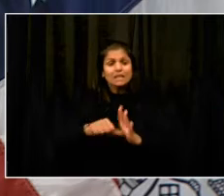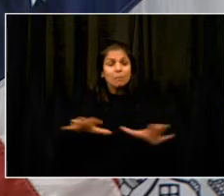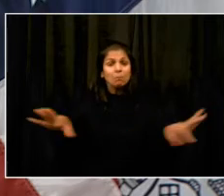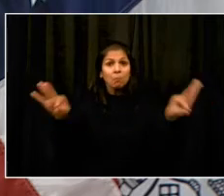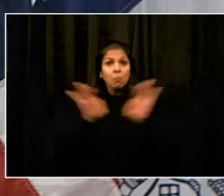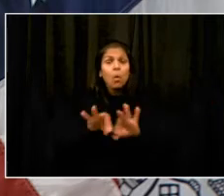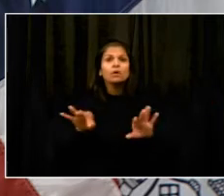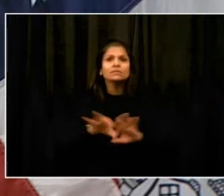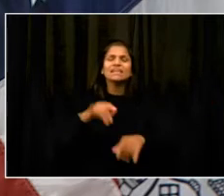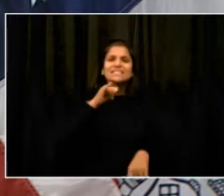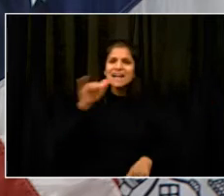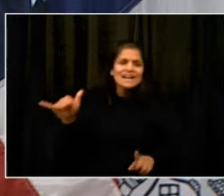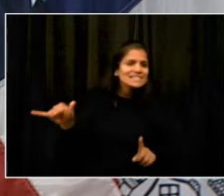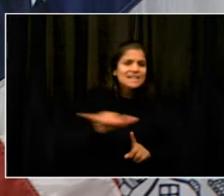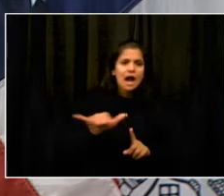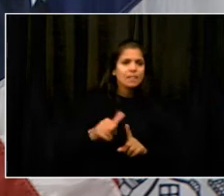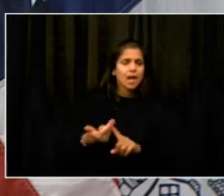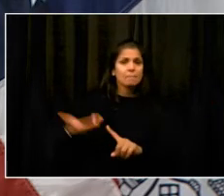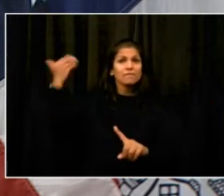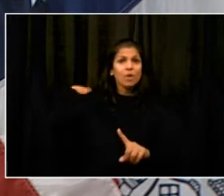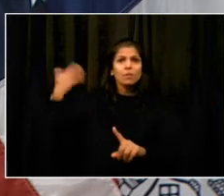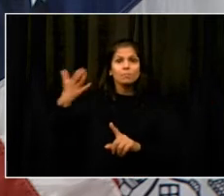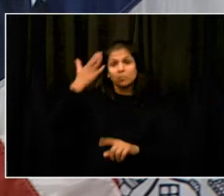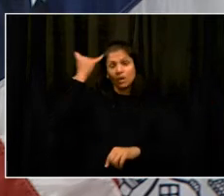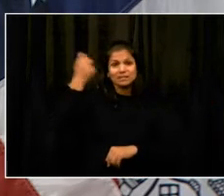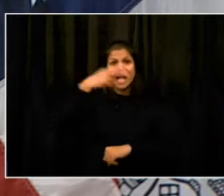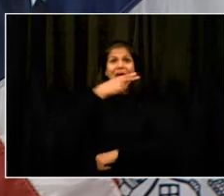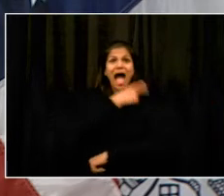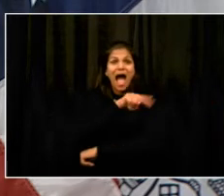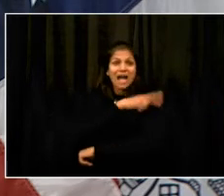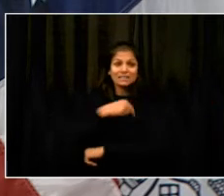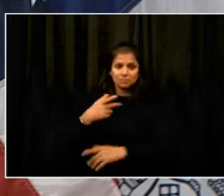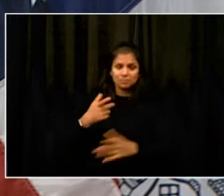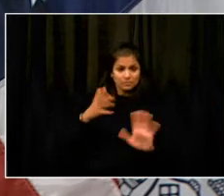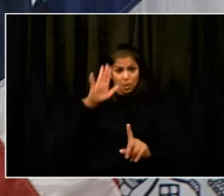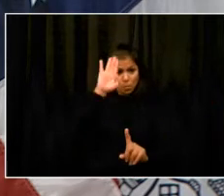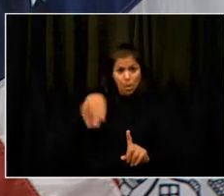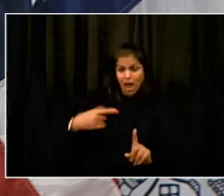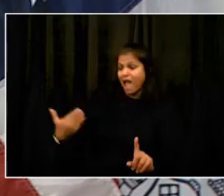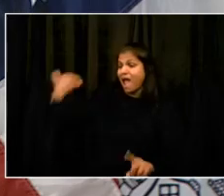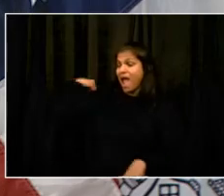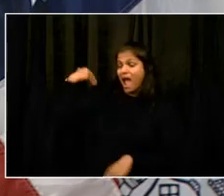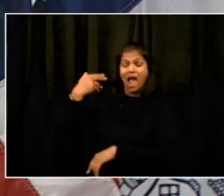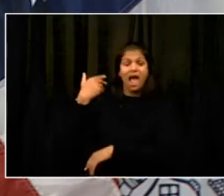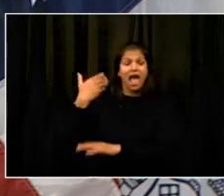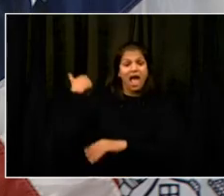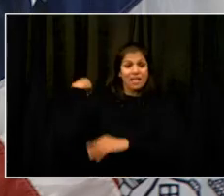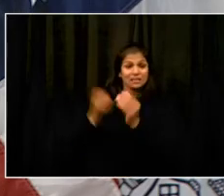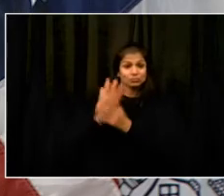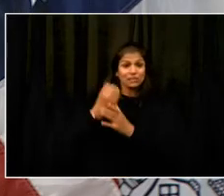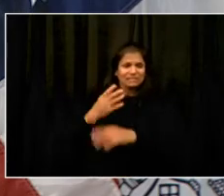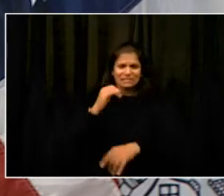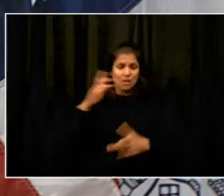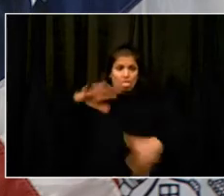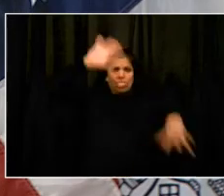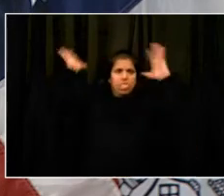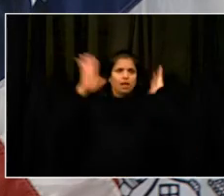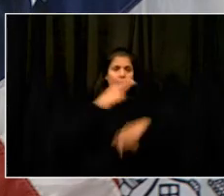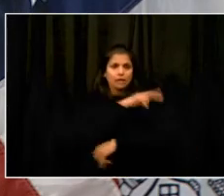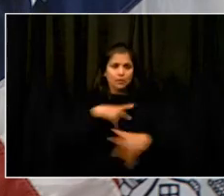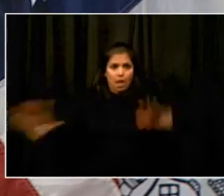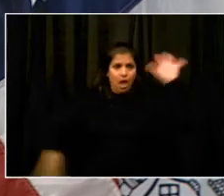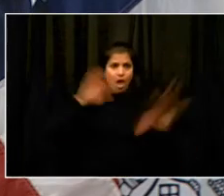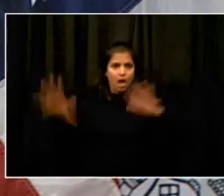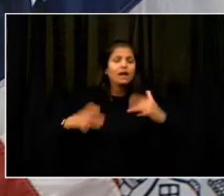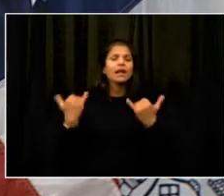that. And we need to protect them and maintain them. But we need to help express to people where we are now, which